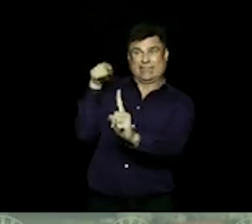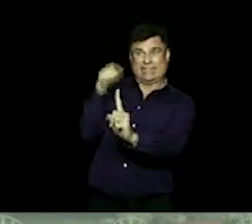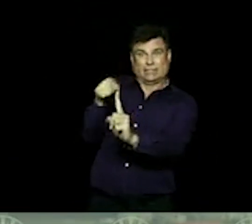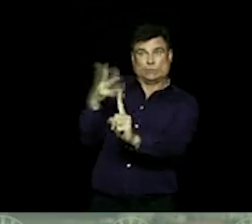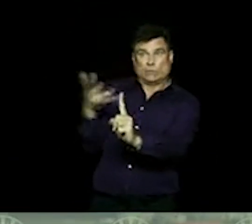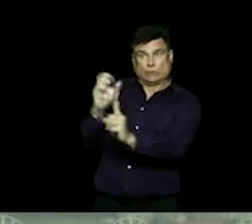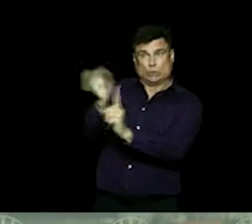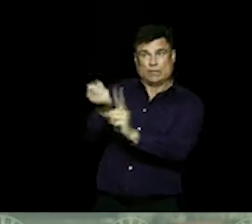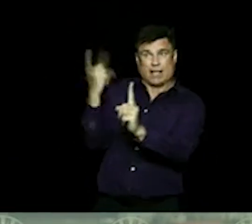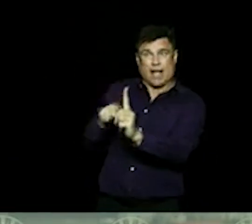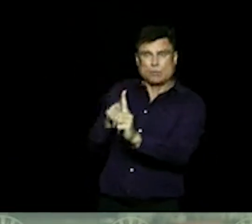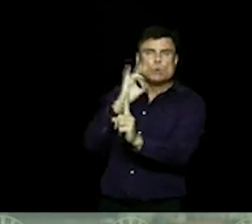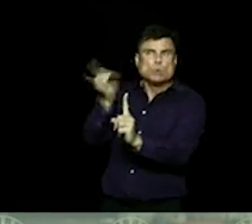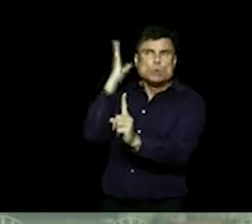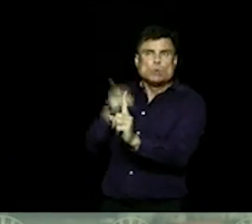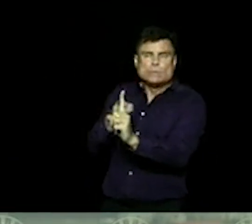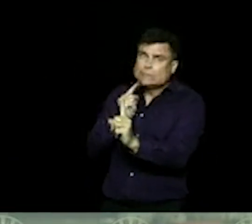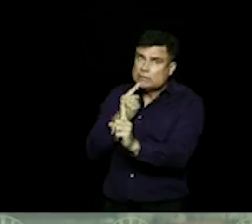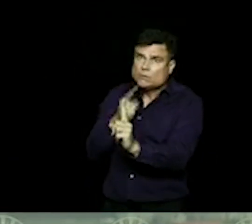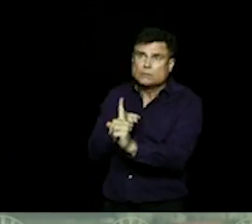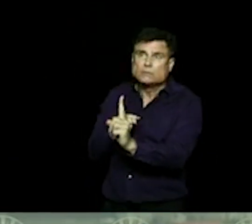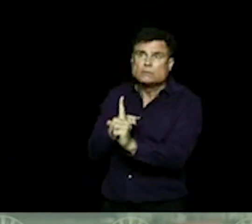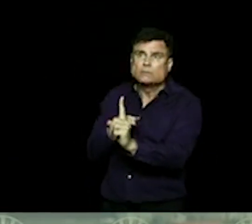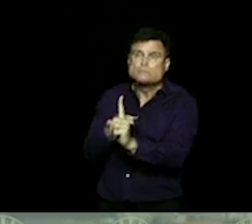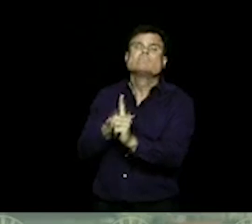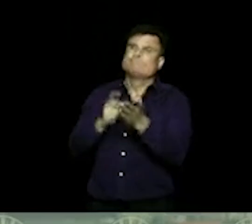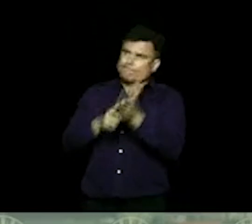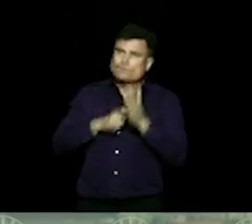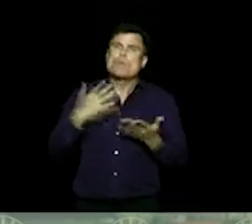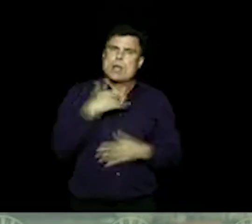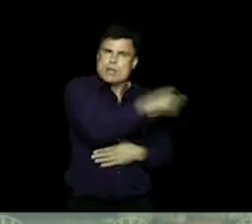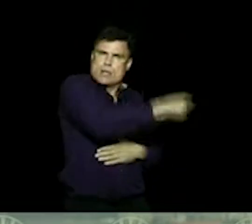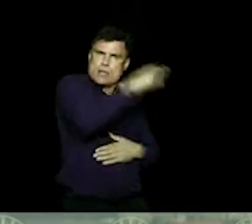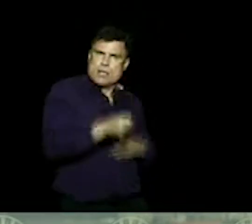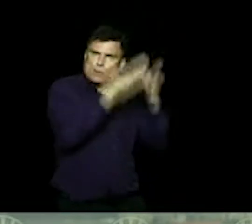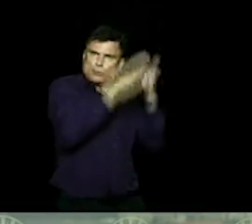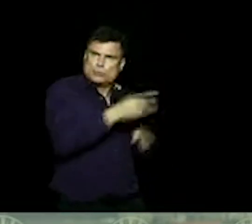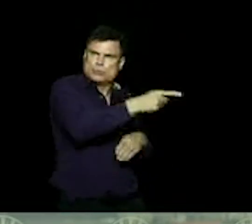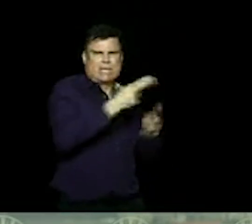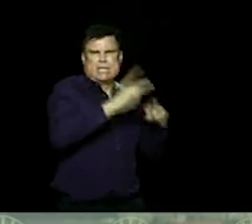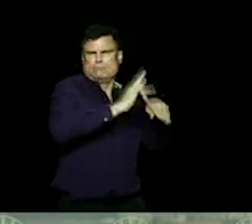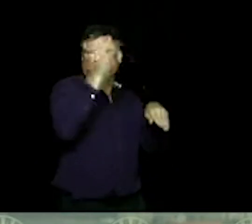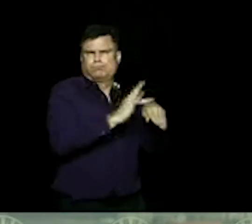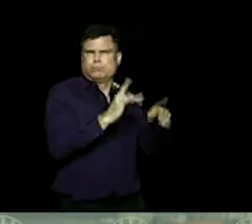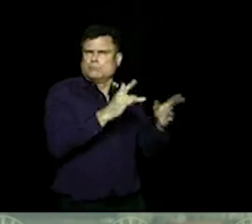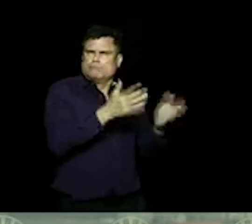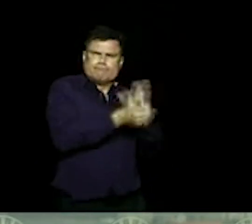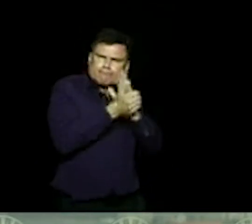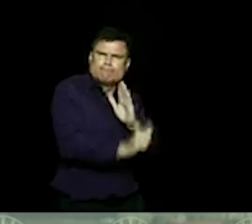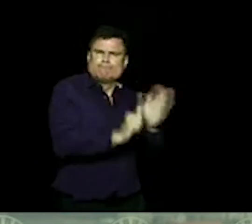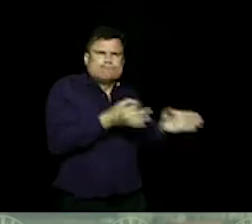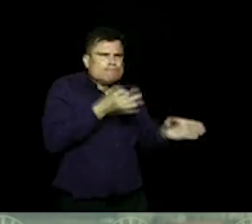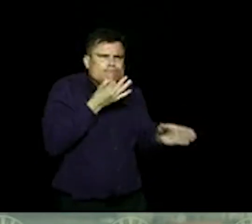an investigation by someone of Ms. Turpel-Lafont's stature and authority, and I think that's important. And we